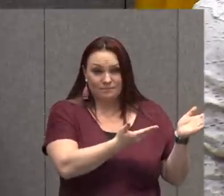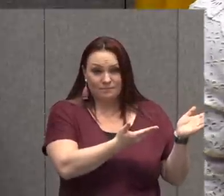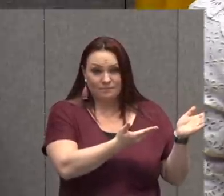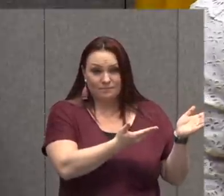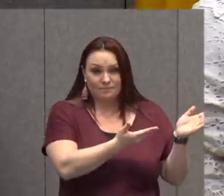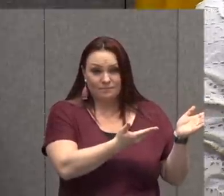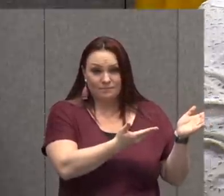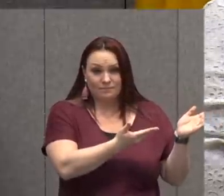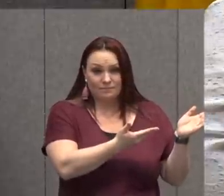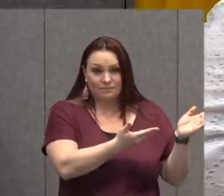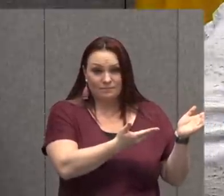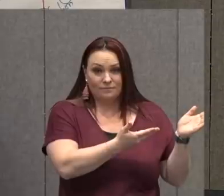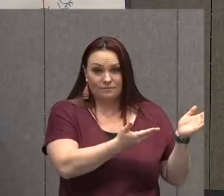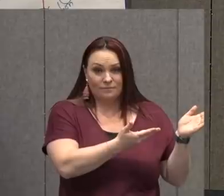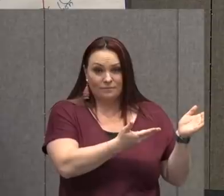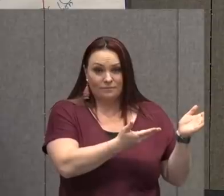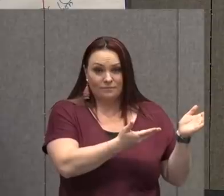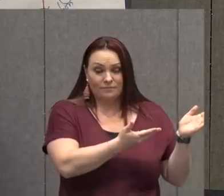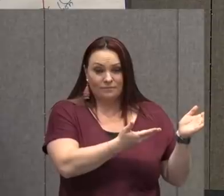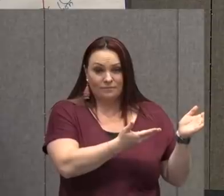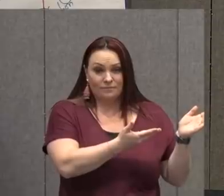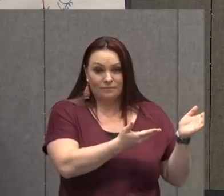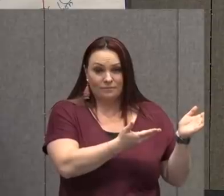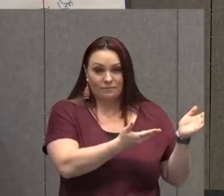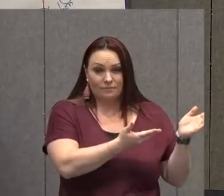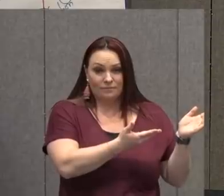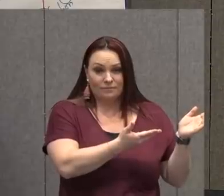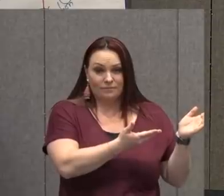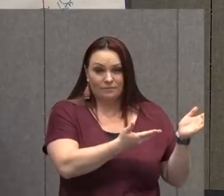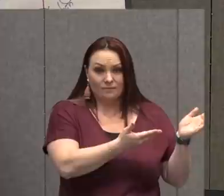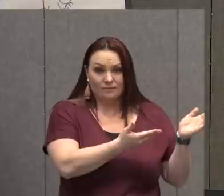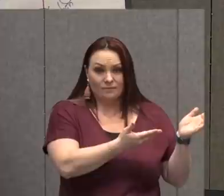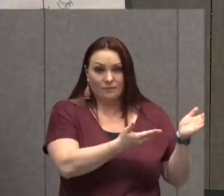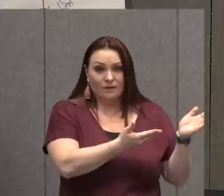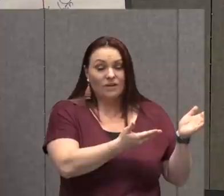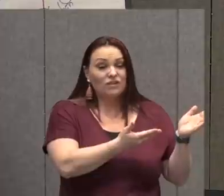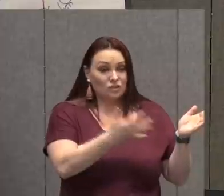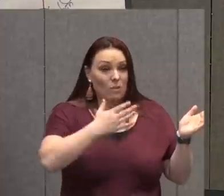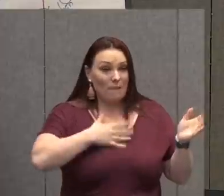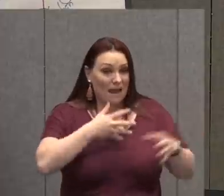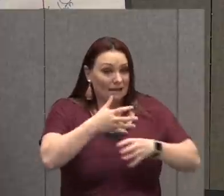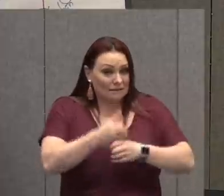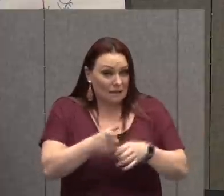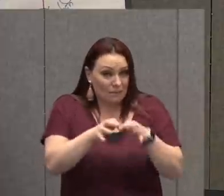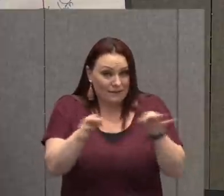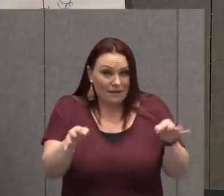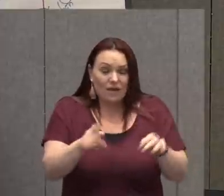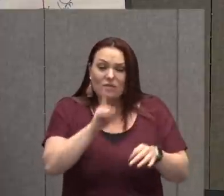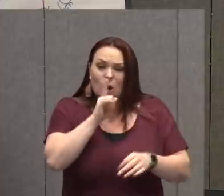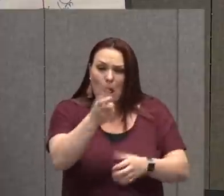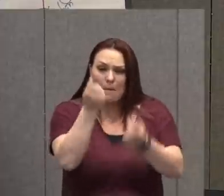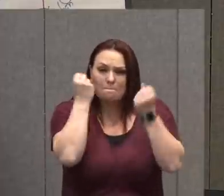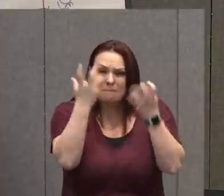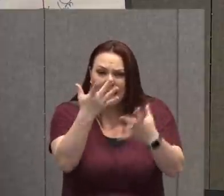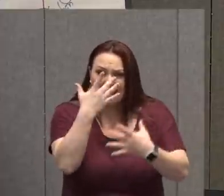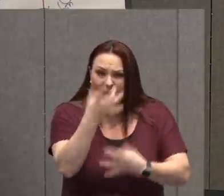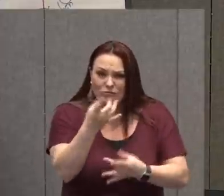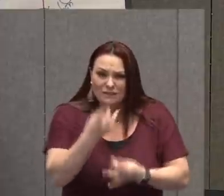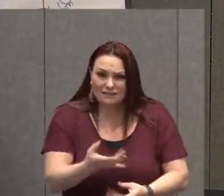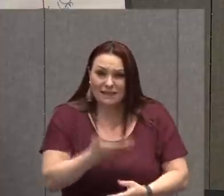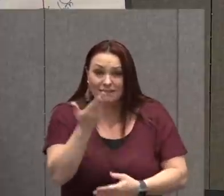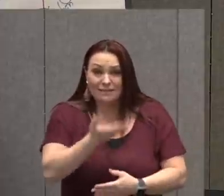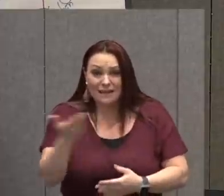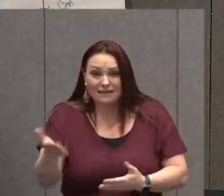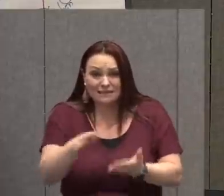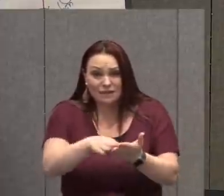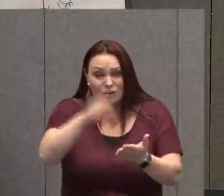interesting things to learn about the moon. And I put that there because then it leads the reader to wanting to